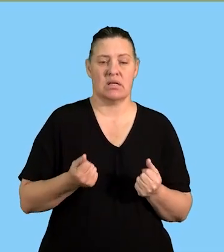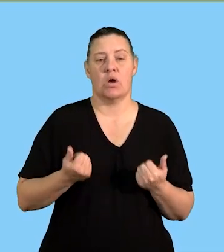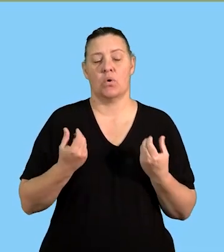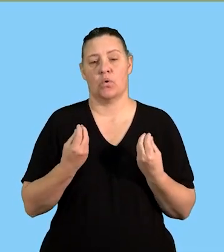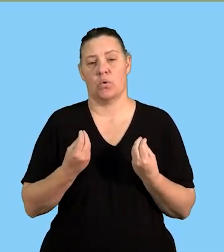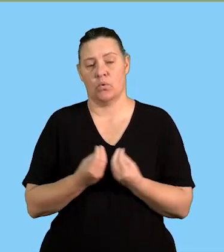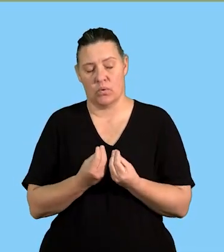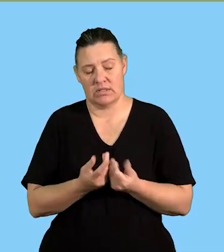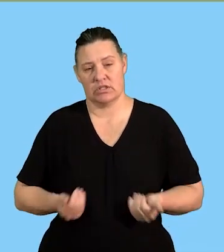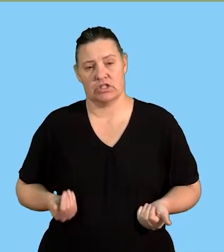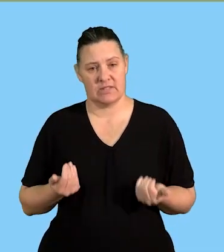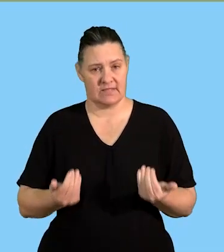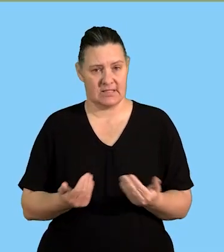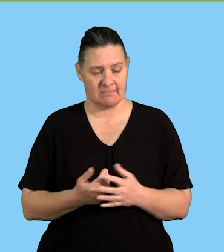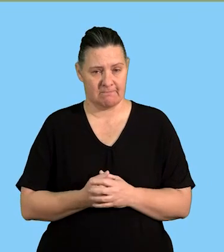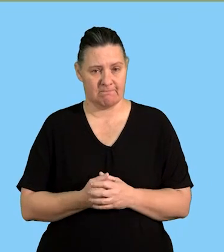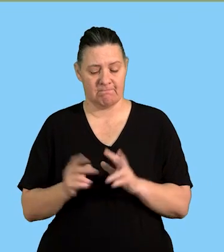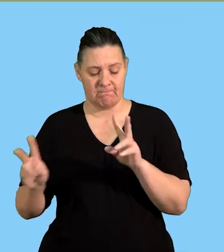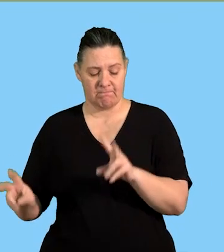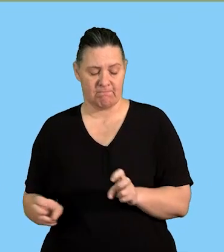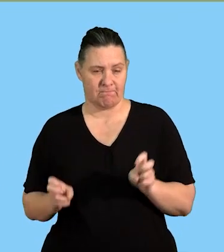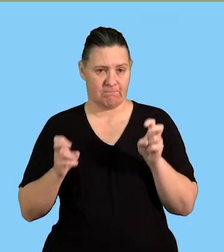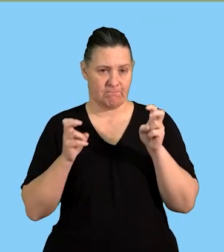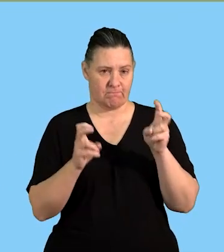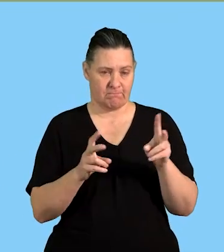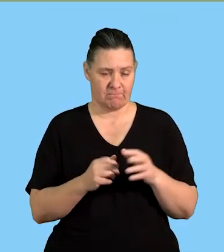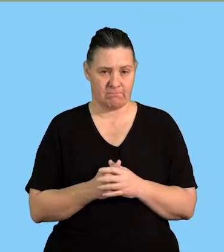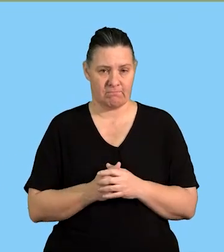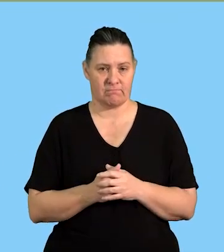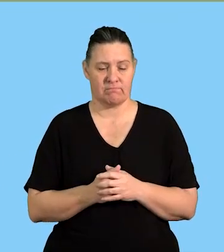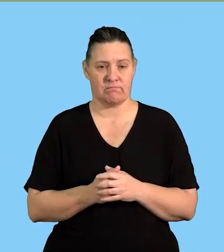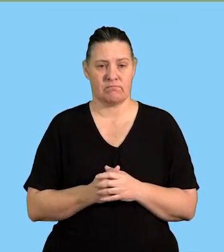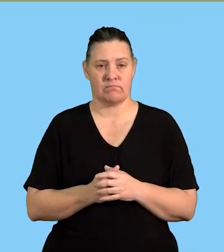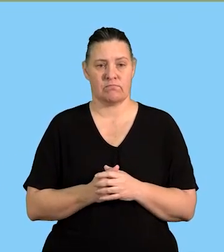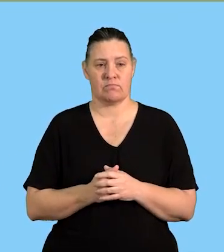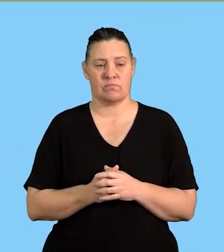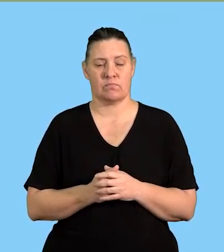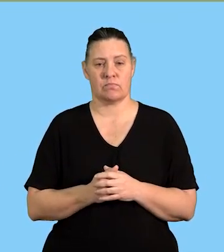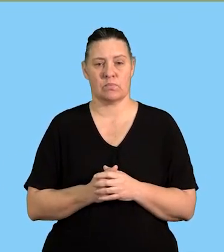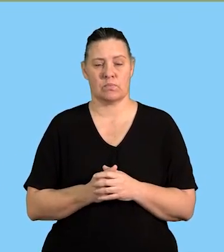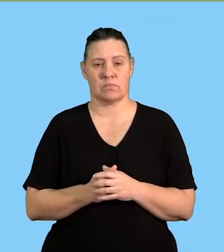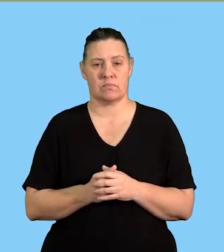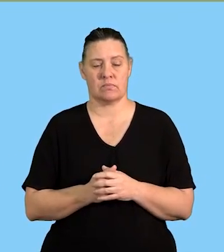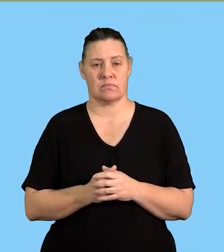and services. So, you quote it as it is. He